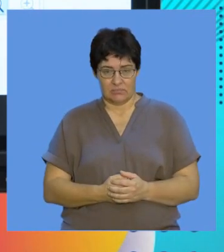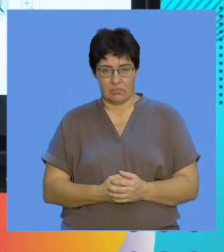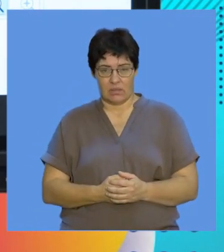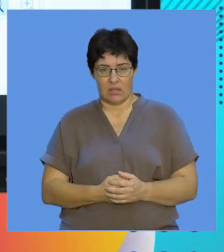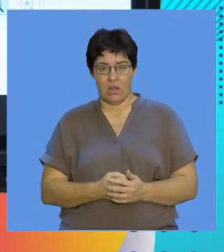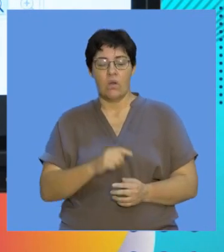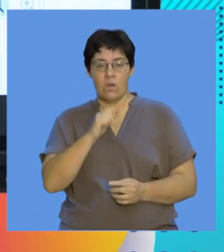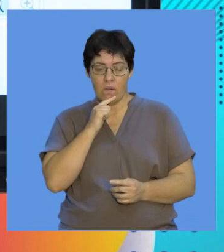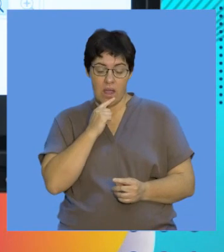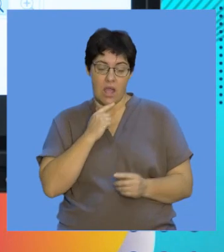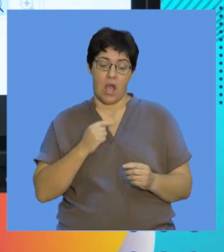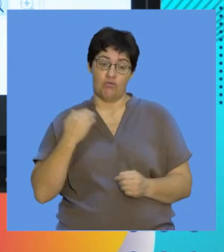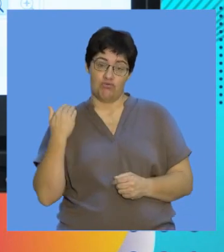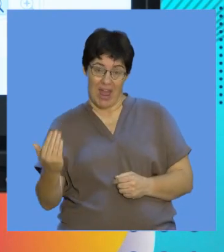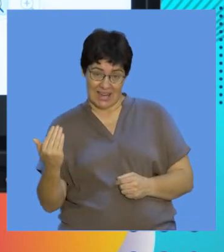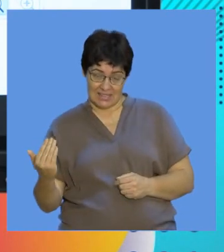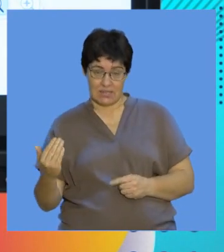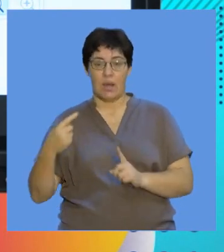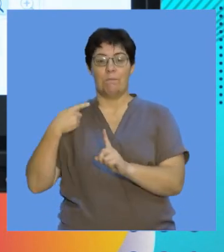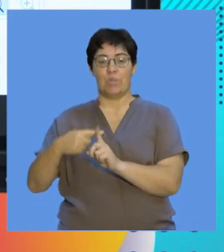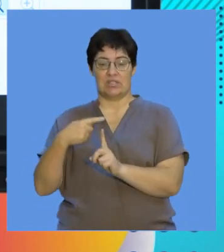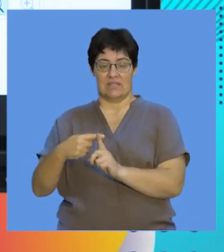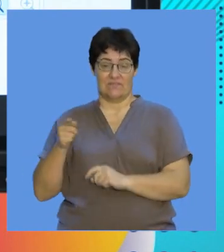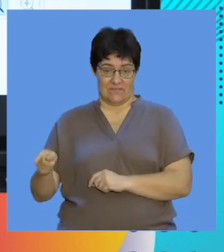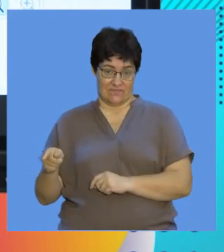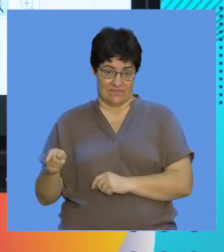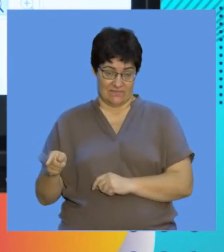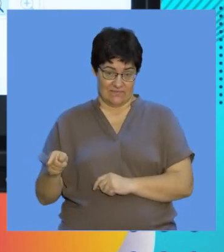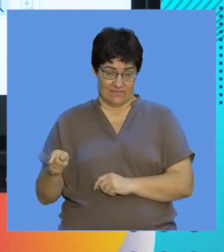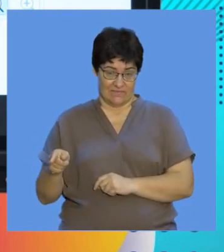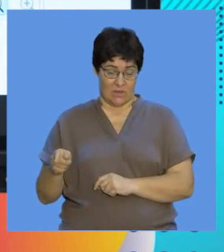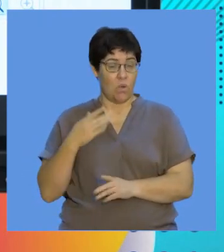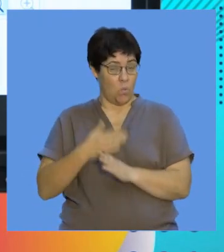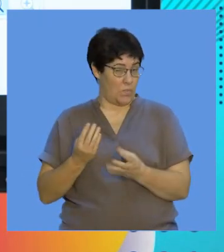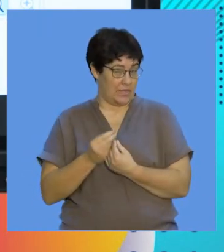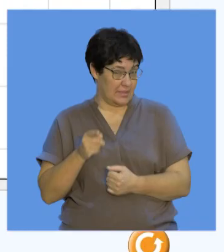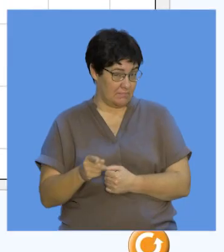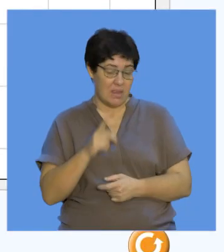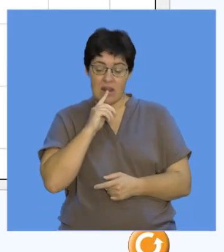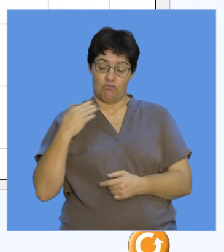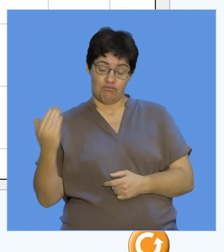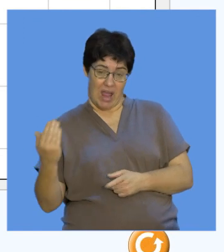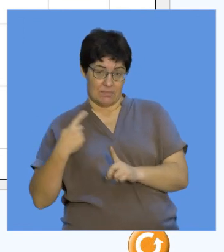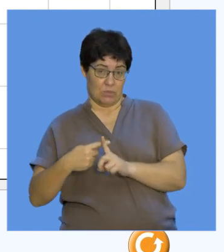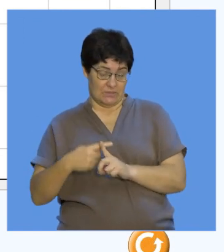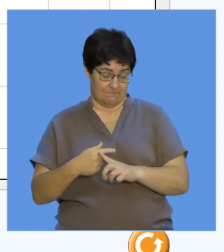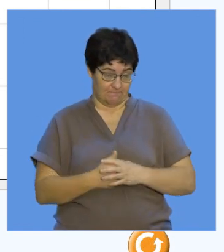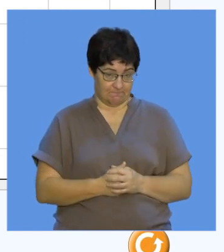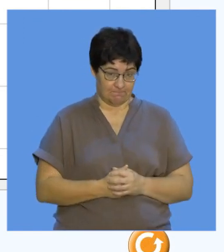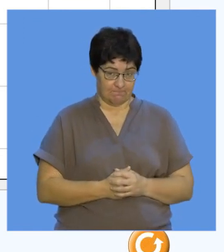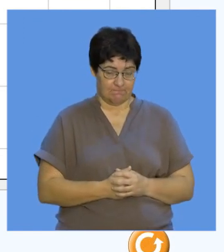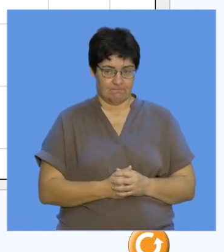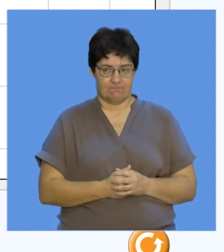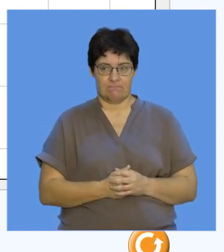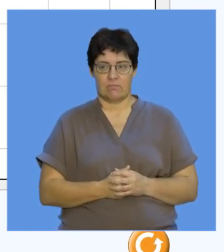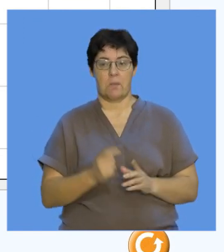right as positive, okay? That's the default. That's what we're going to work with. So let's